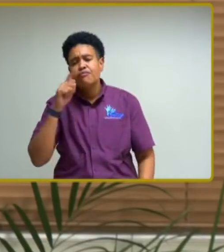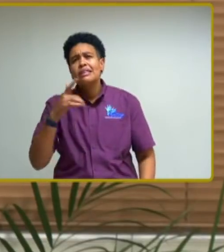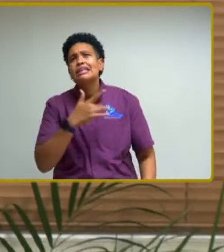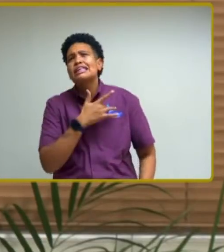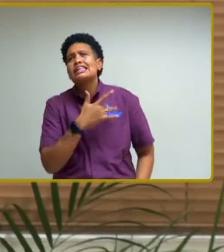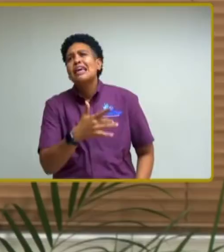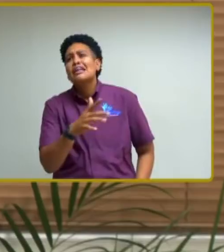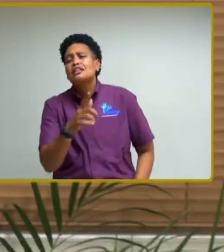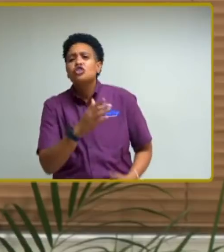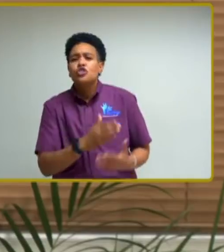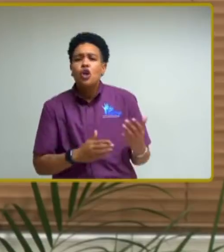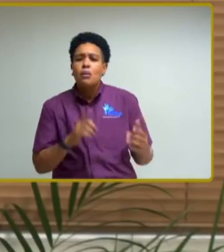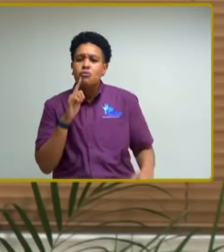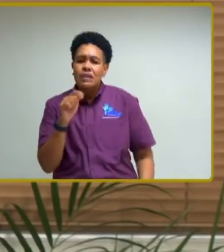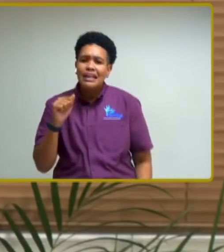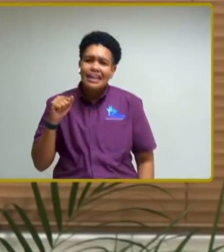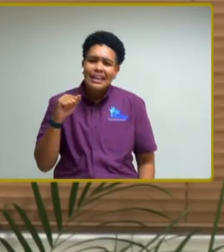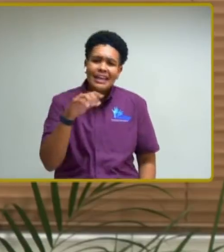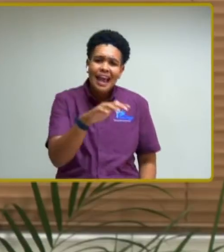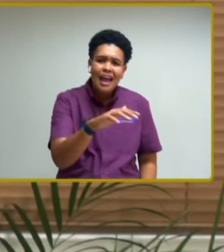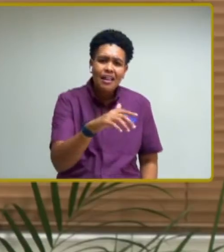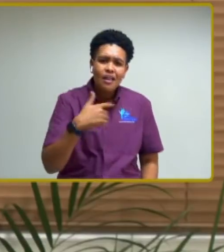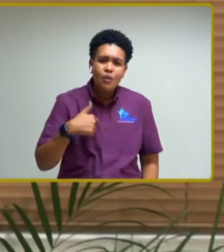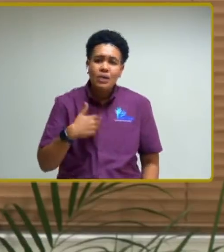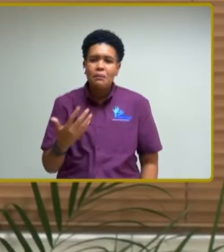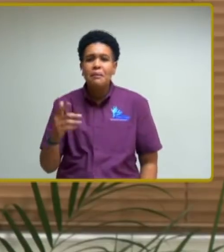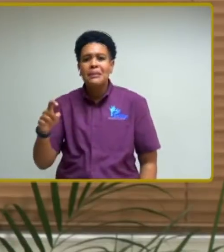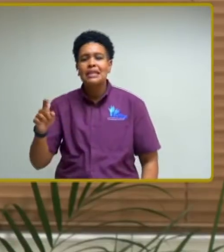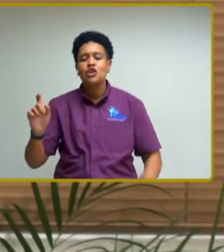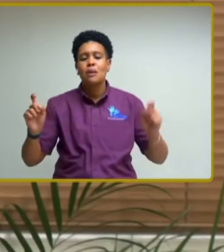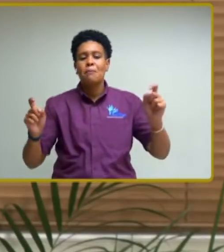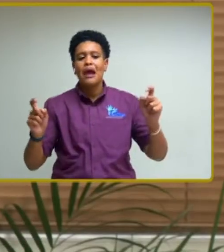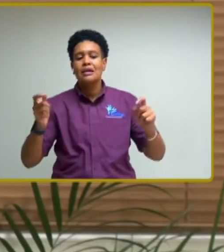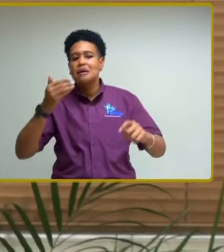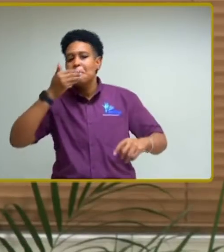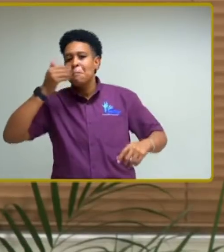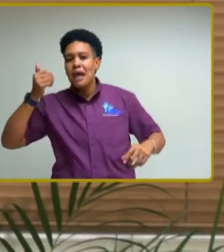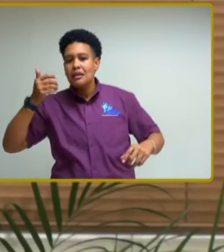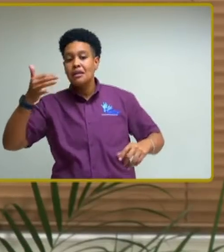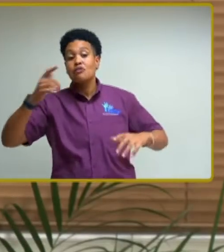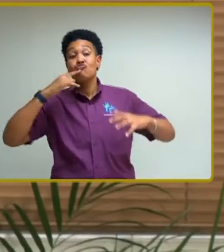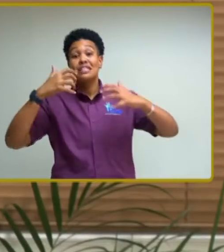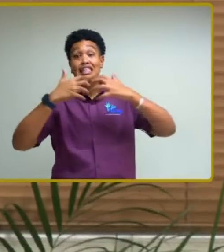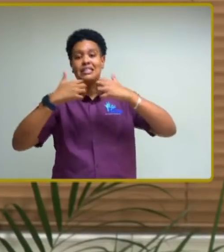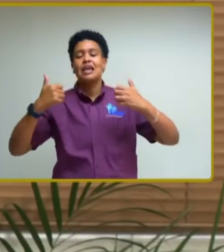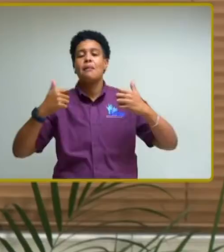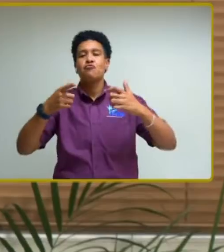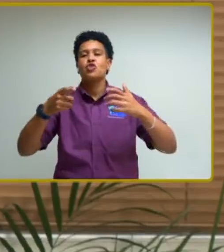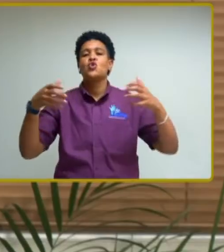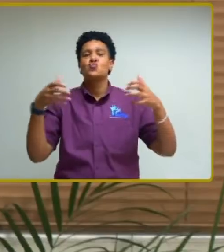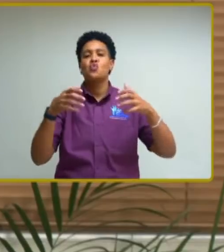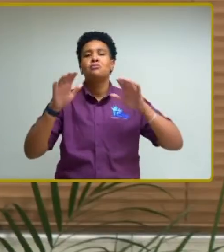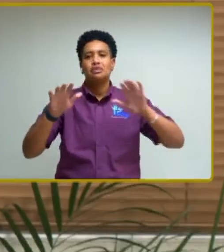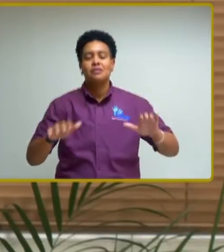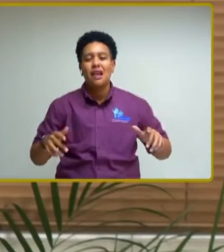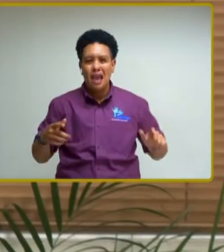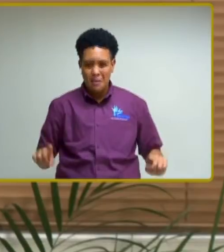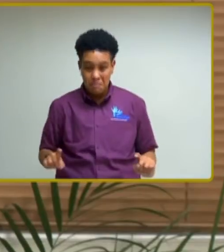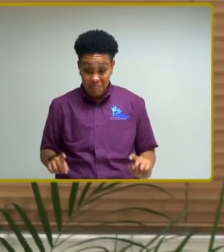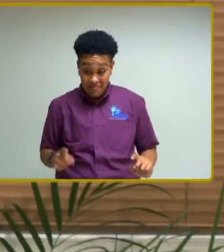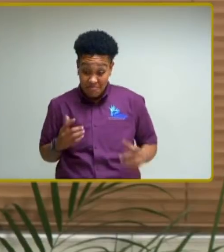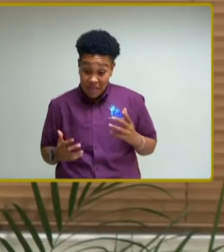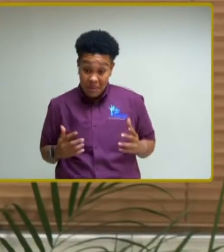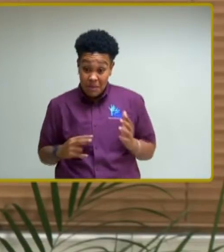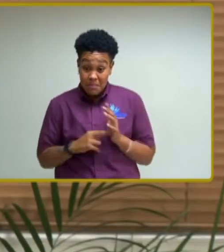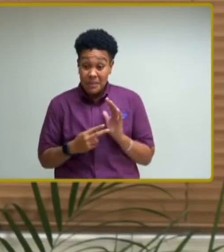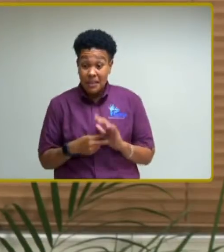to be some gathering that we may need to manage a little better by separating the groups, and that may